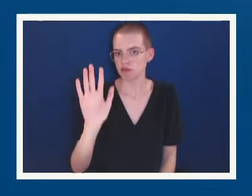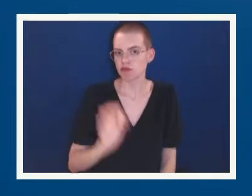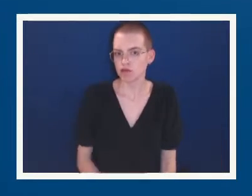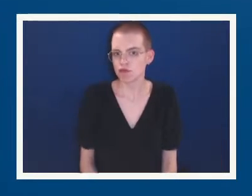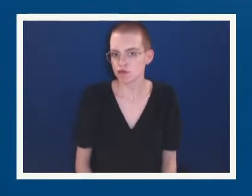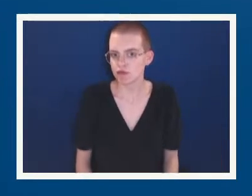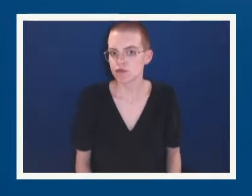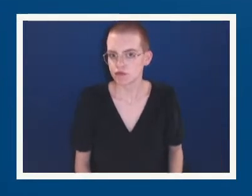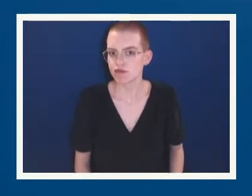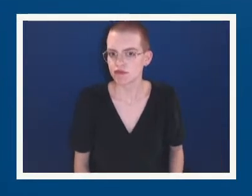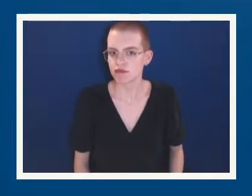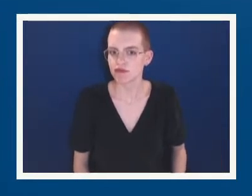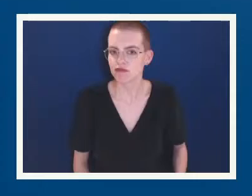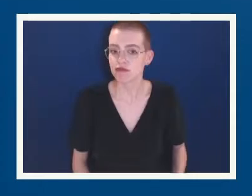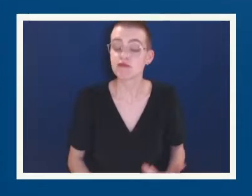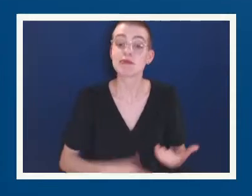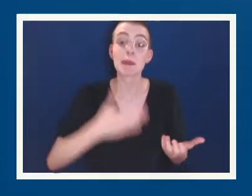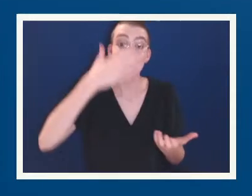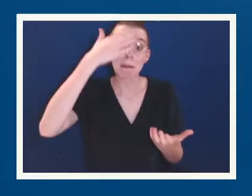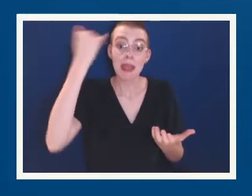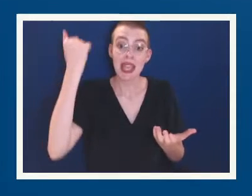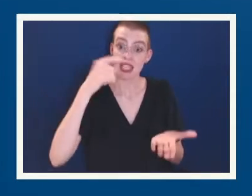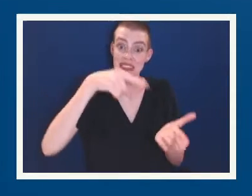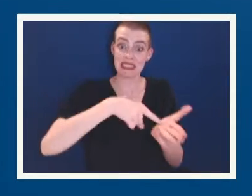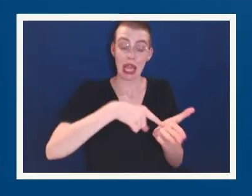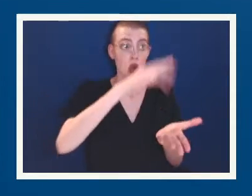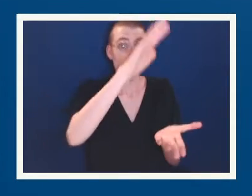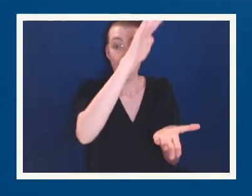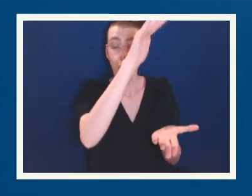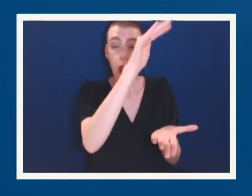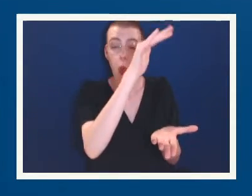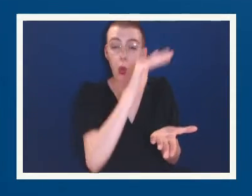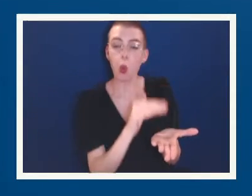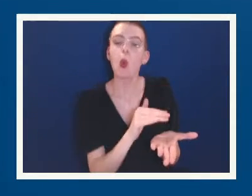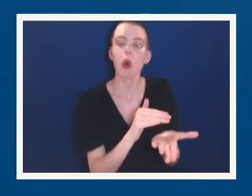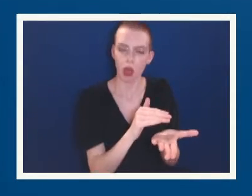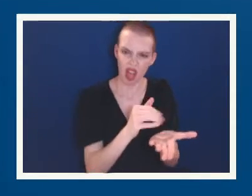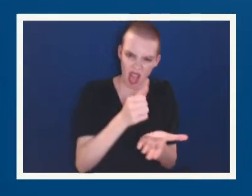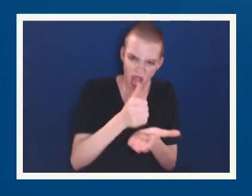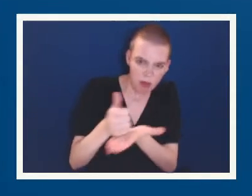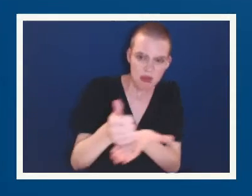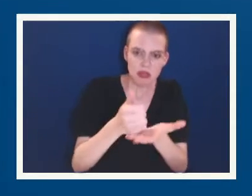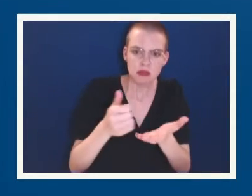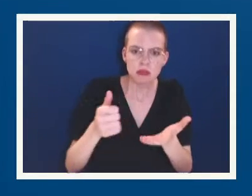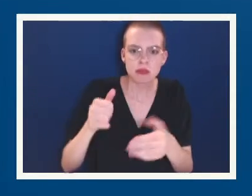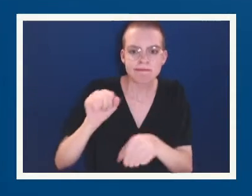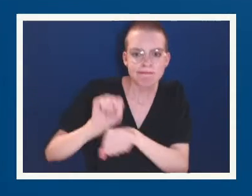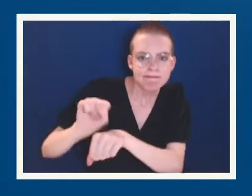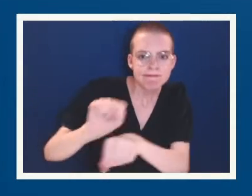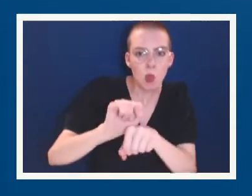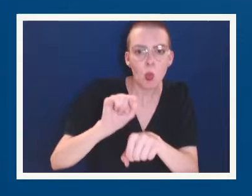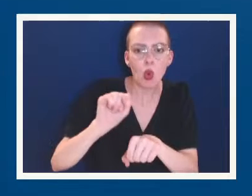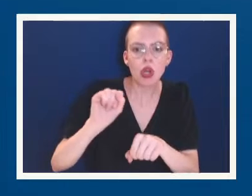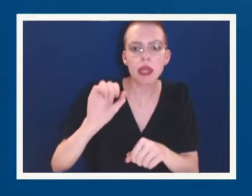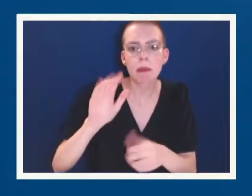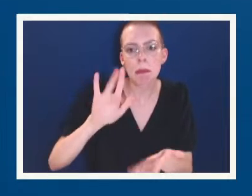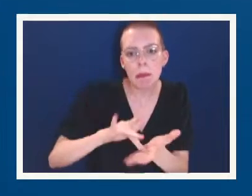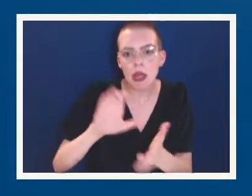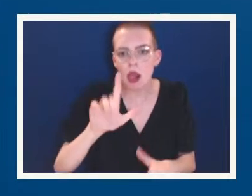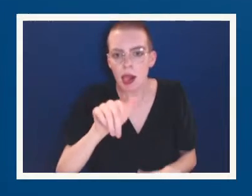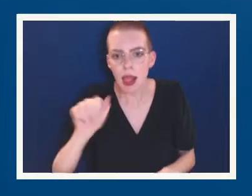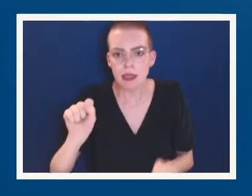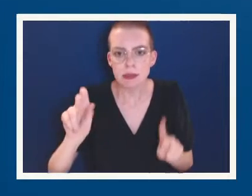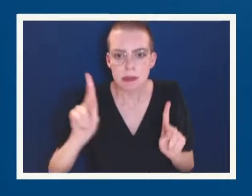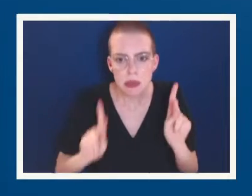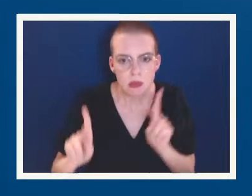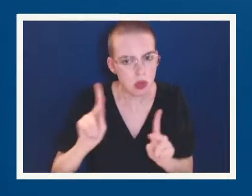Because we reduced the deficit so much, we're in a position to help millions of working and middle-class folks caught in the crossfire of the pandemic